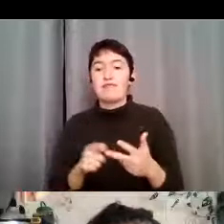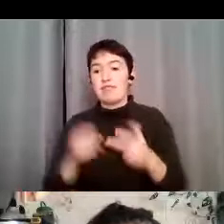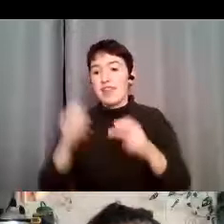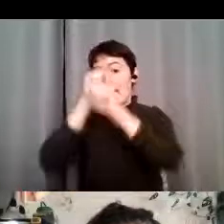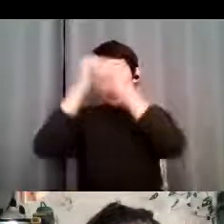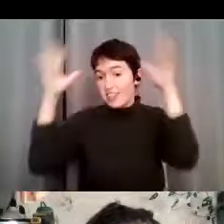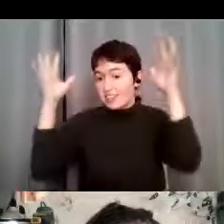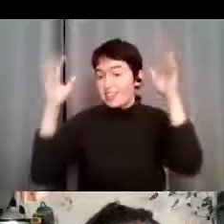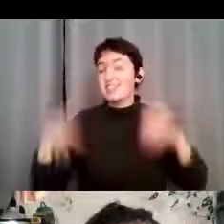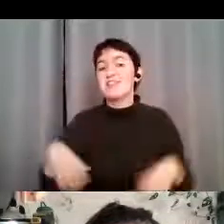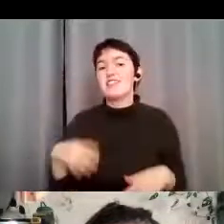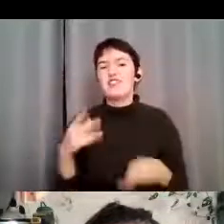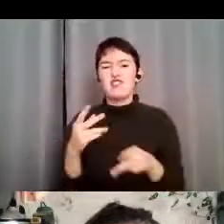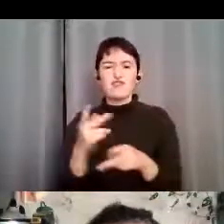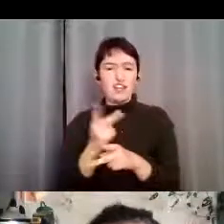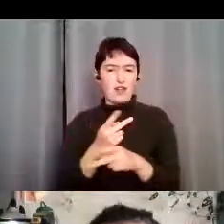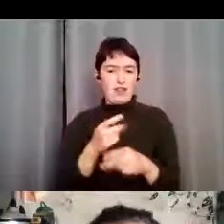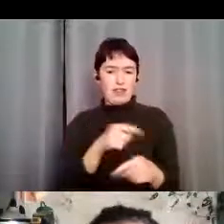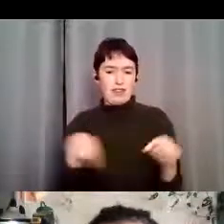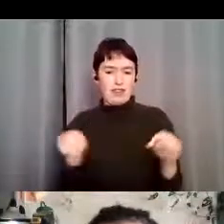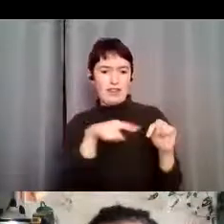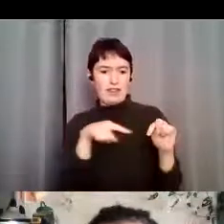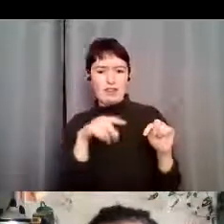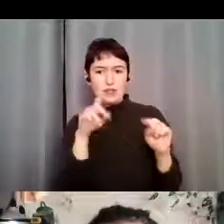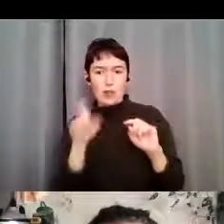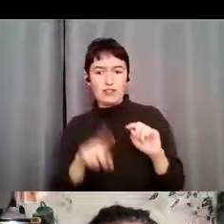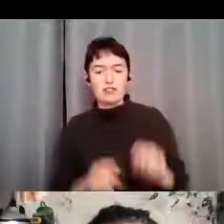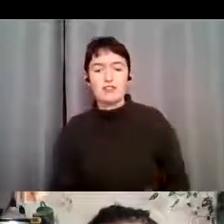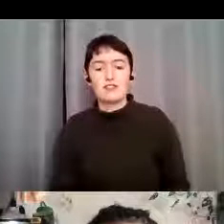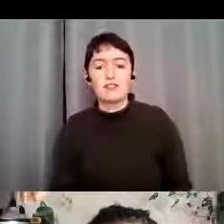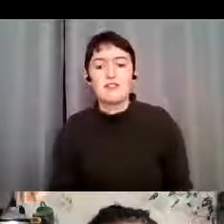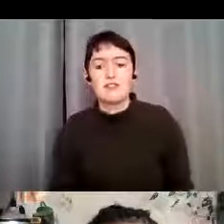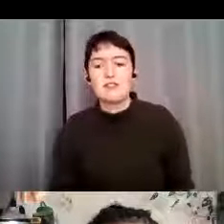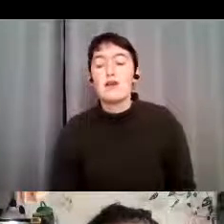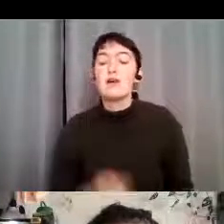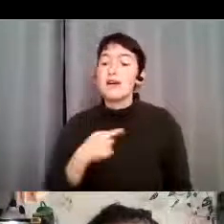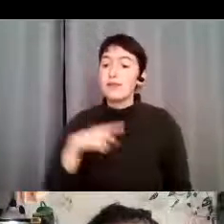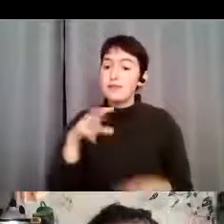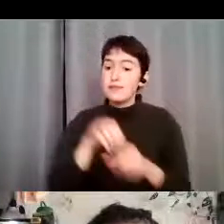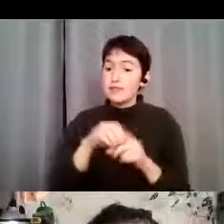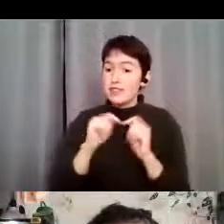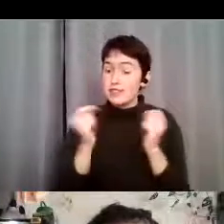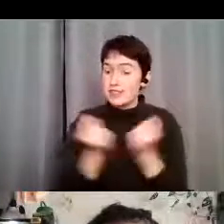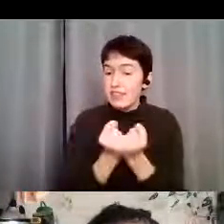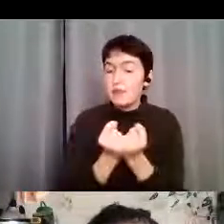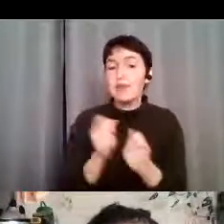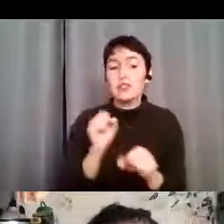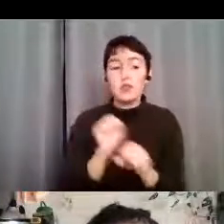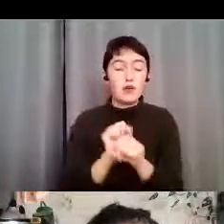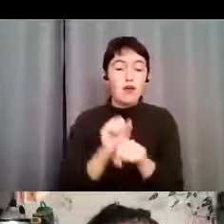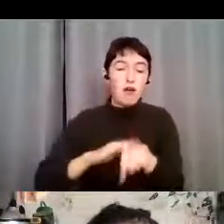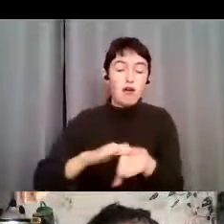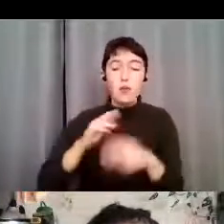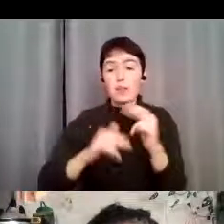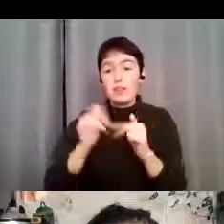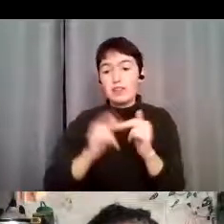Besides LRO, which is the spacecraft that's orbiting the moon, I'm also part of a team that's working to build another robot called